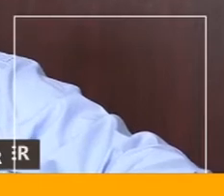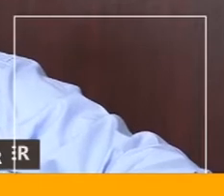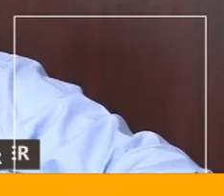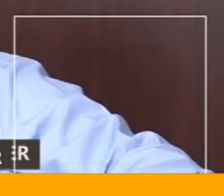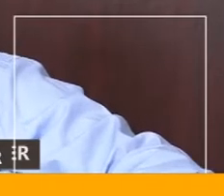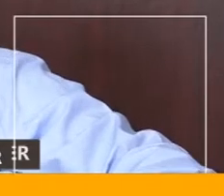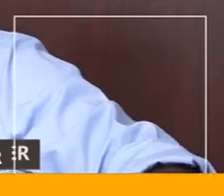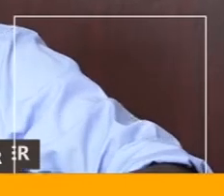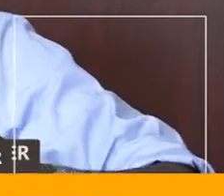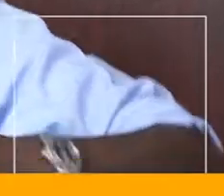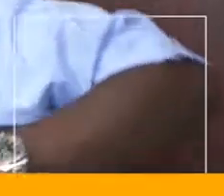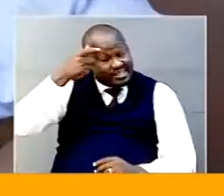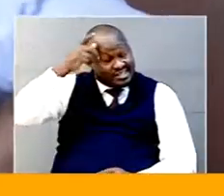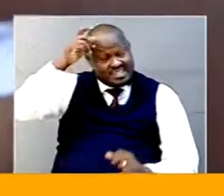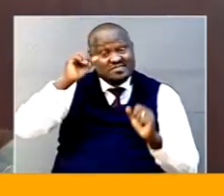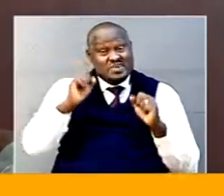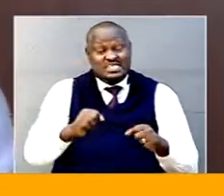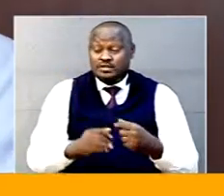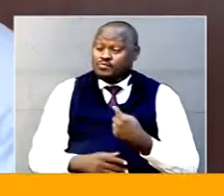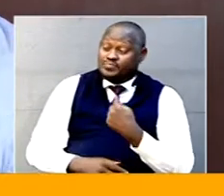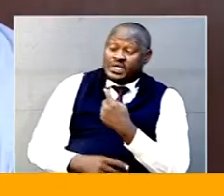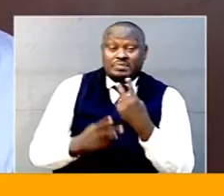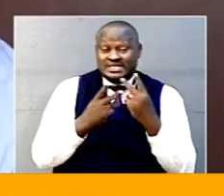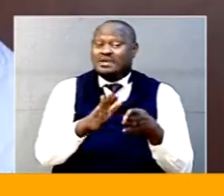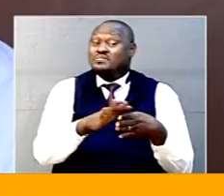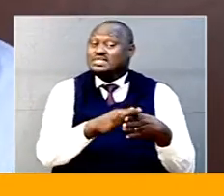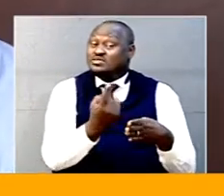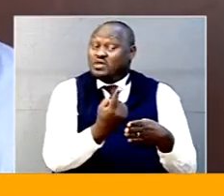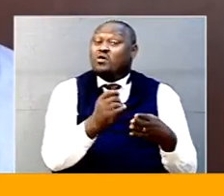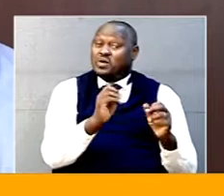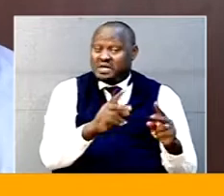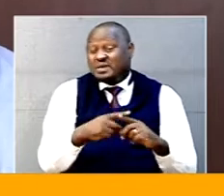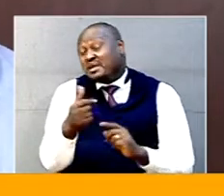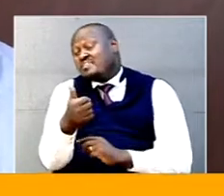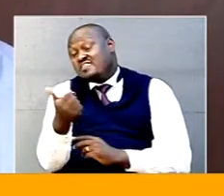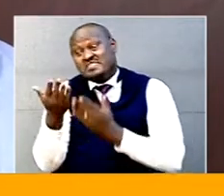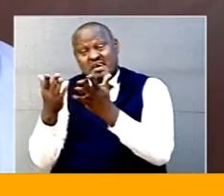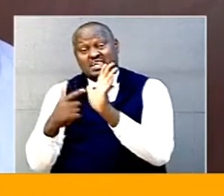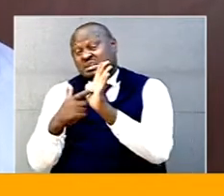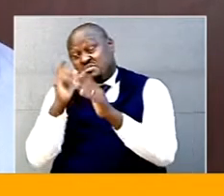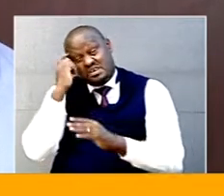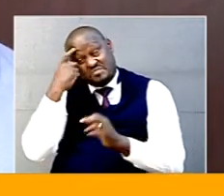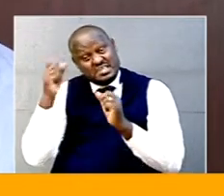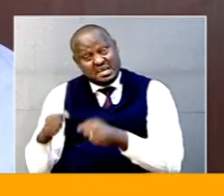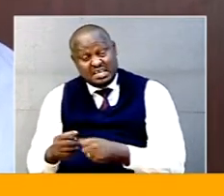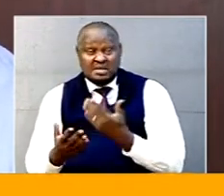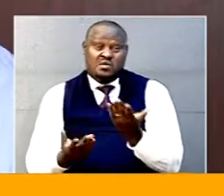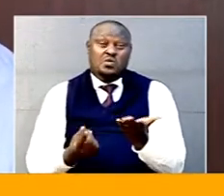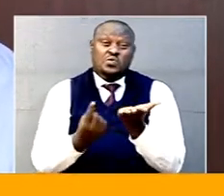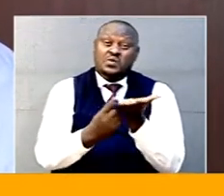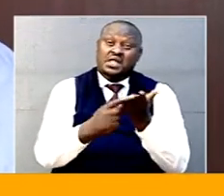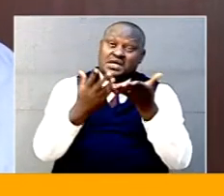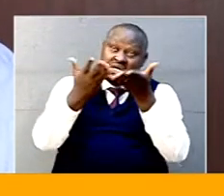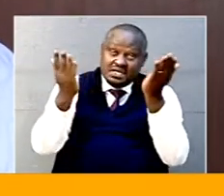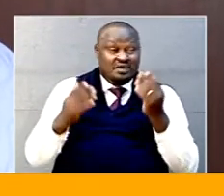leadership that you require. Now, I use business, but this could be an institution of government. This could be country. This could be company. This